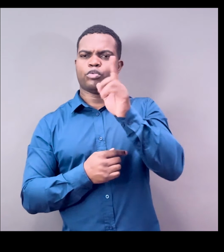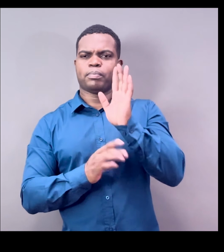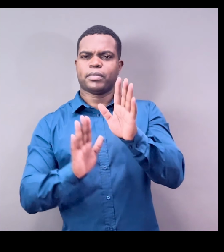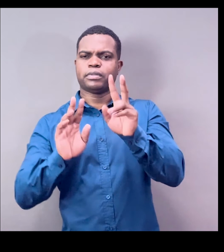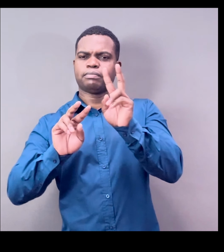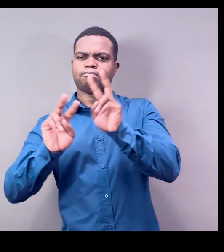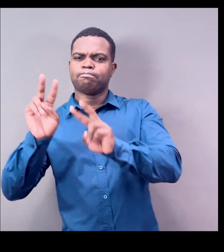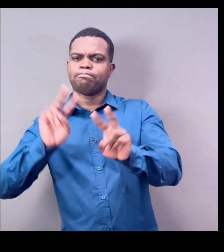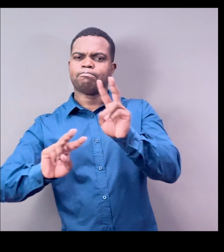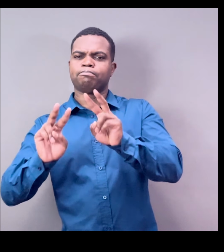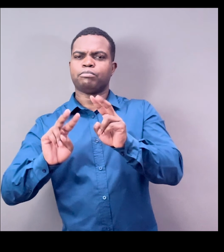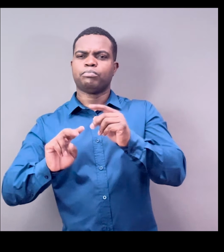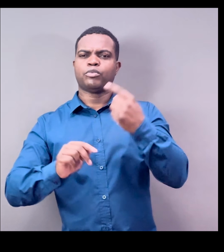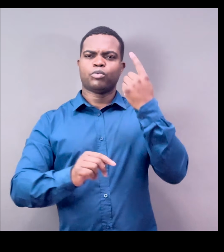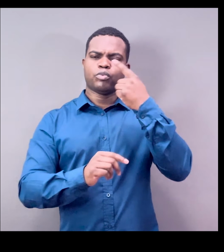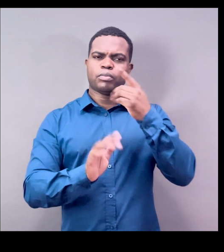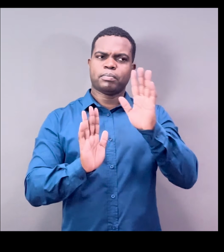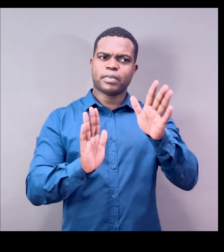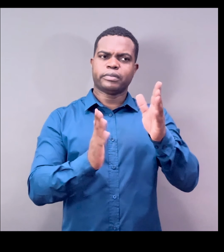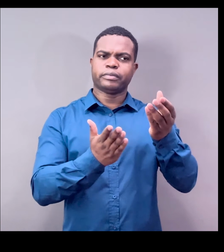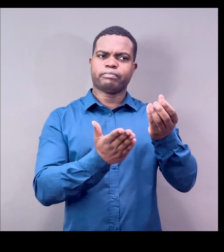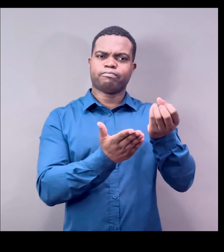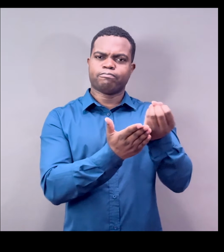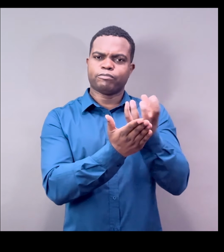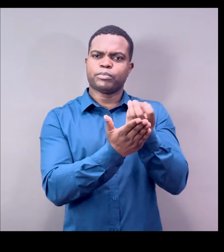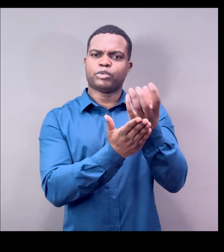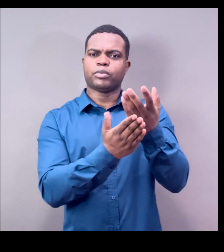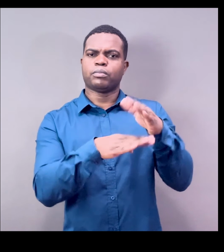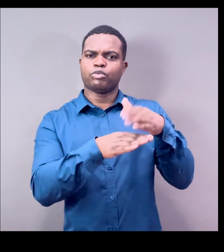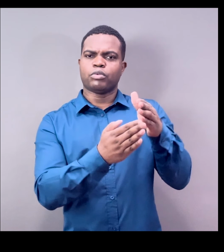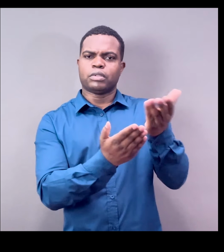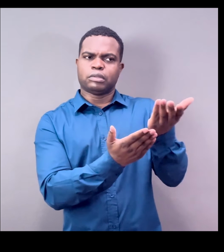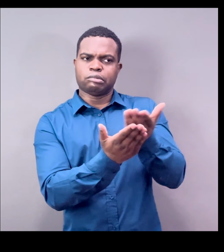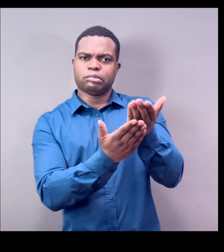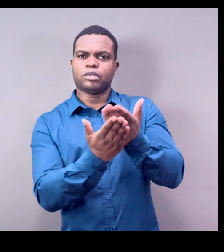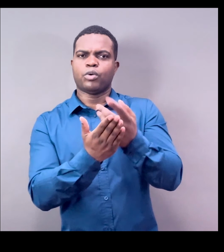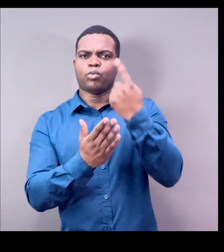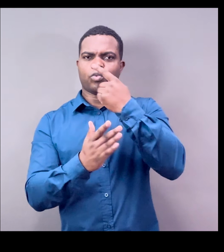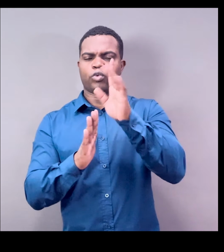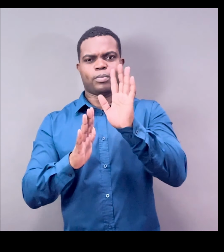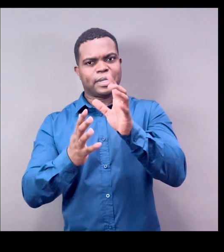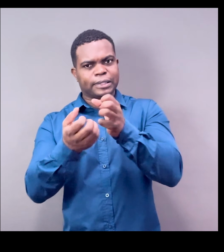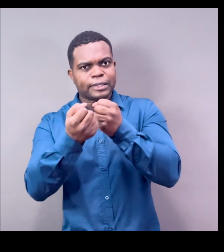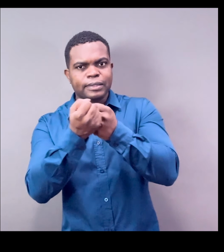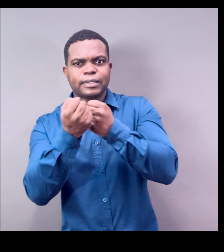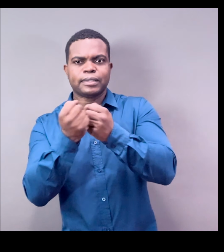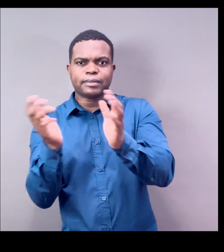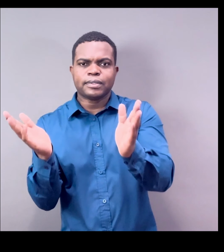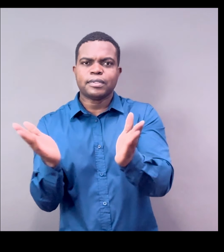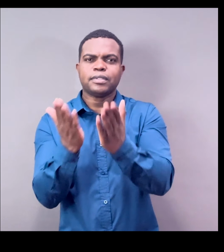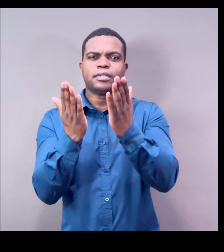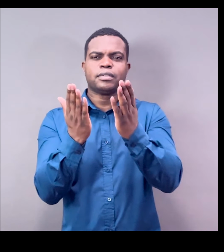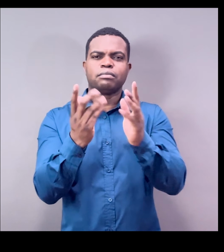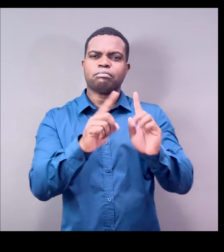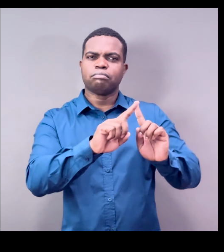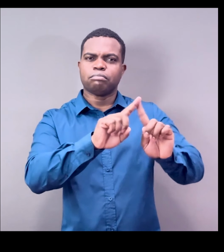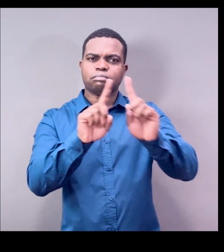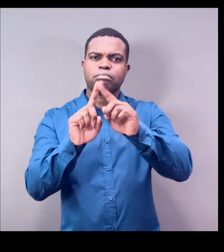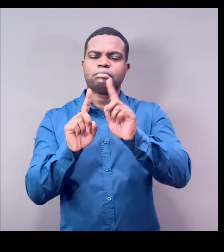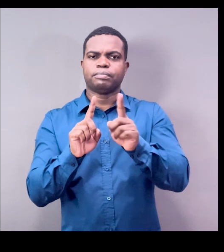among the stakeholders you should keep informed, and who you should keep satisfied. Now let's look at this.